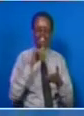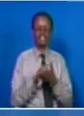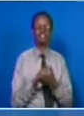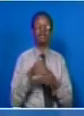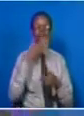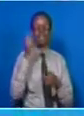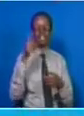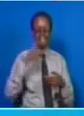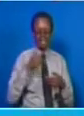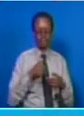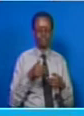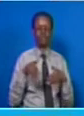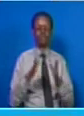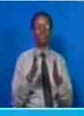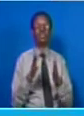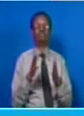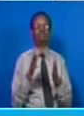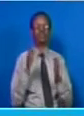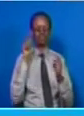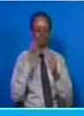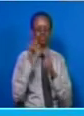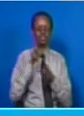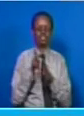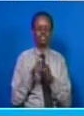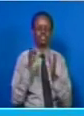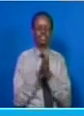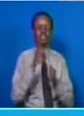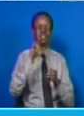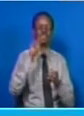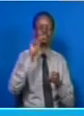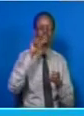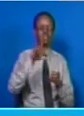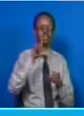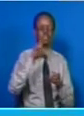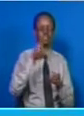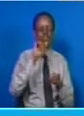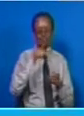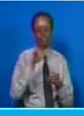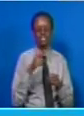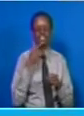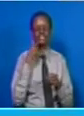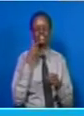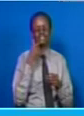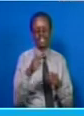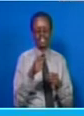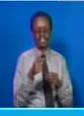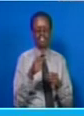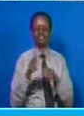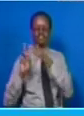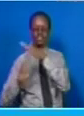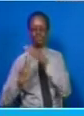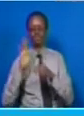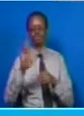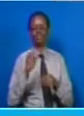participate. Dr. Kaluyu here told the young person is trying to parade before here to disobey that agreement. That is dishonesty.